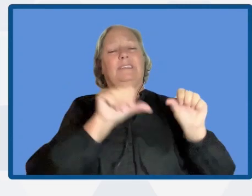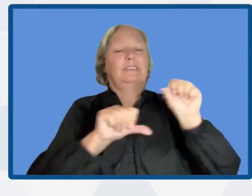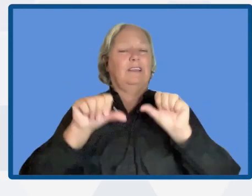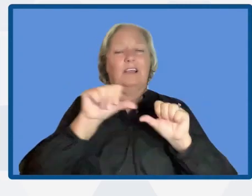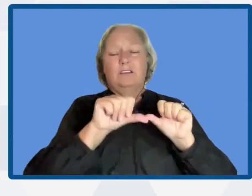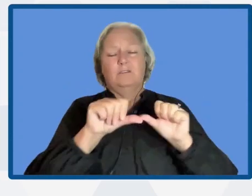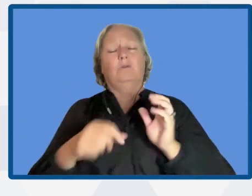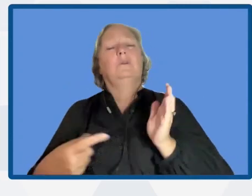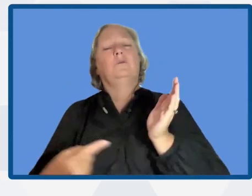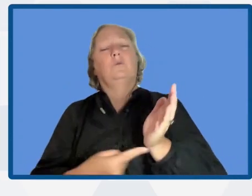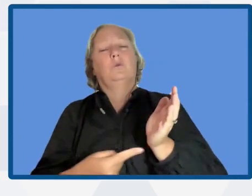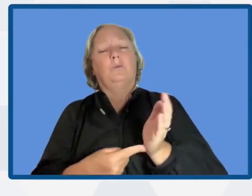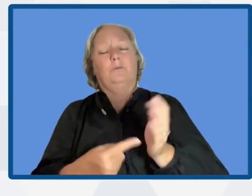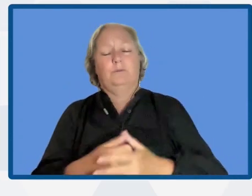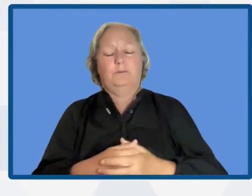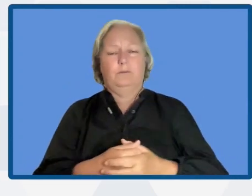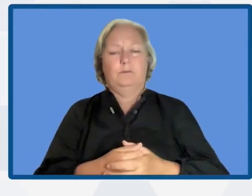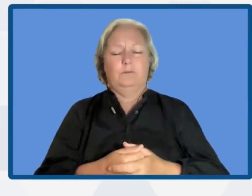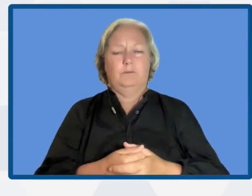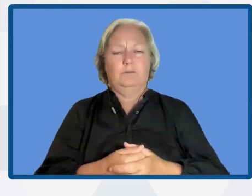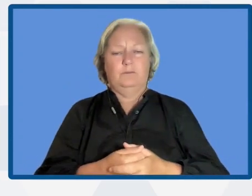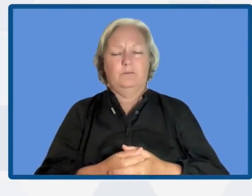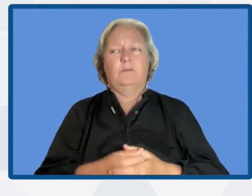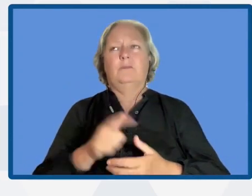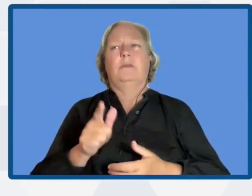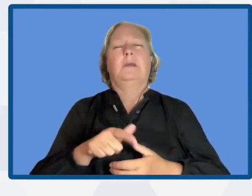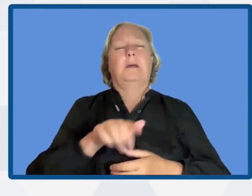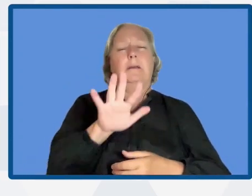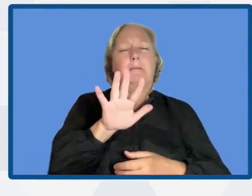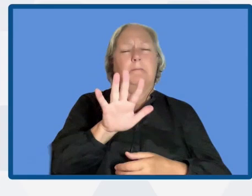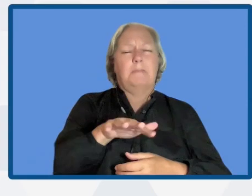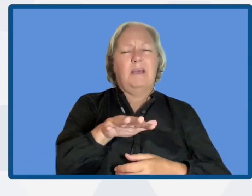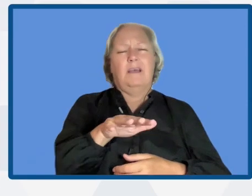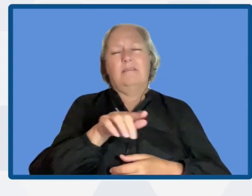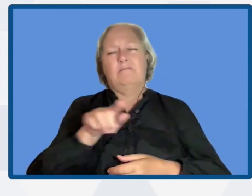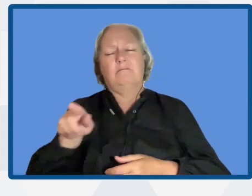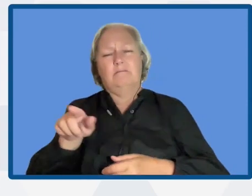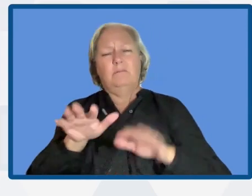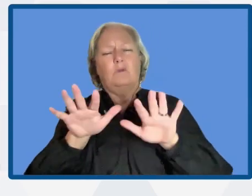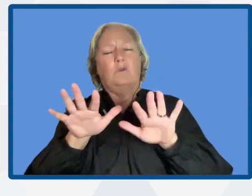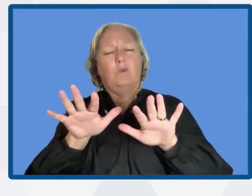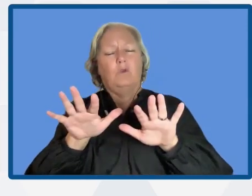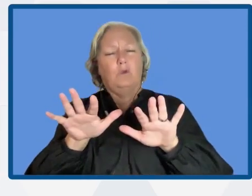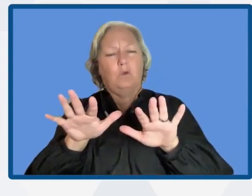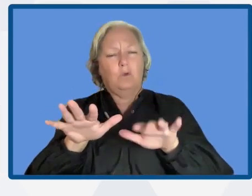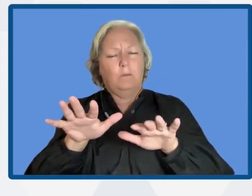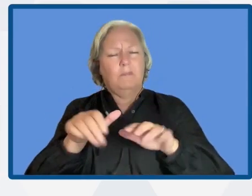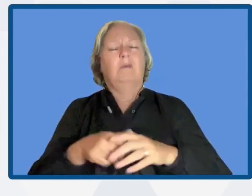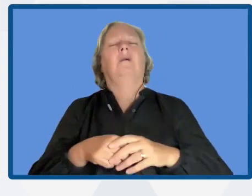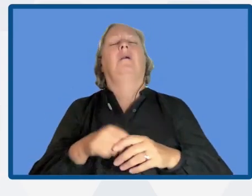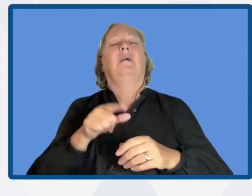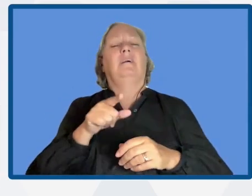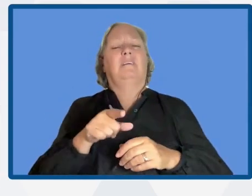In Peru, in May, October last year, the glacier lagoon